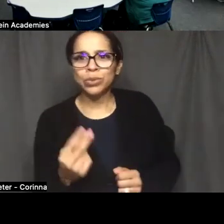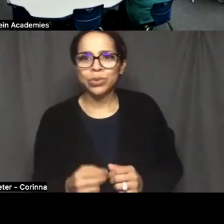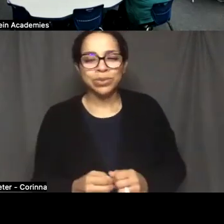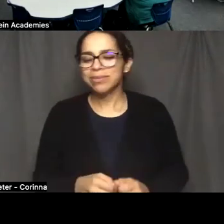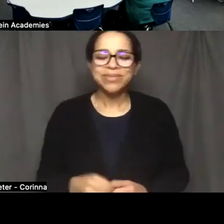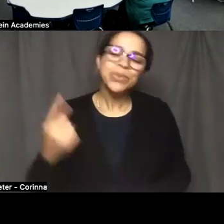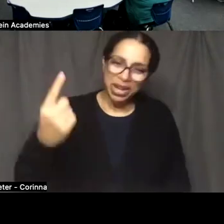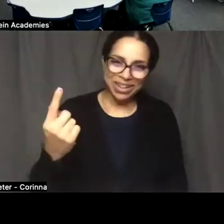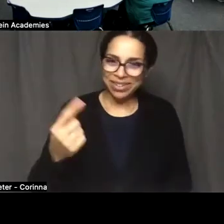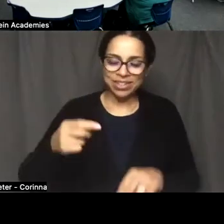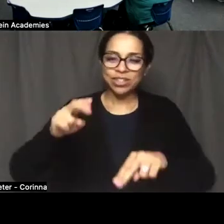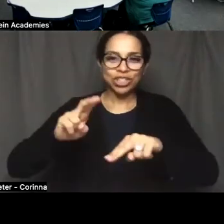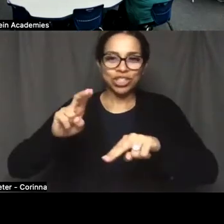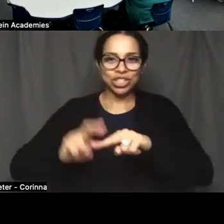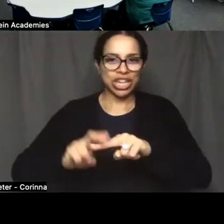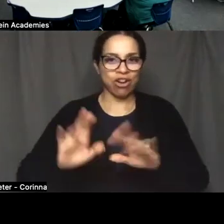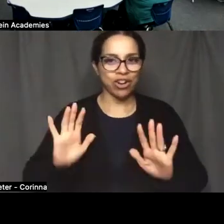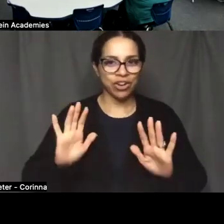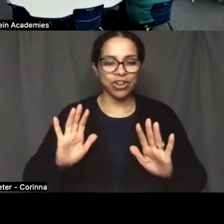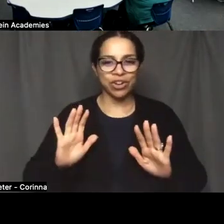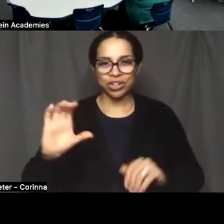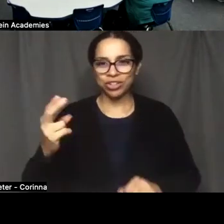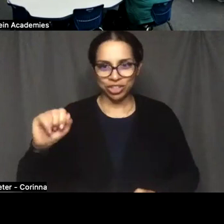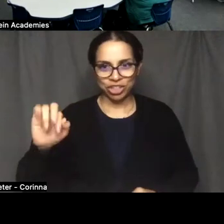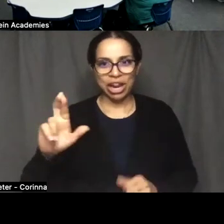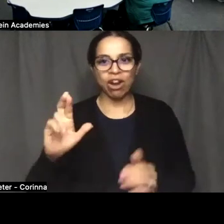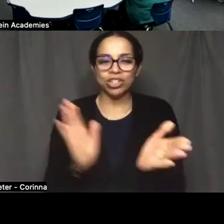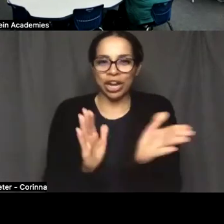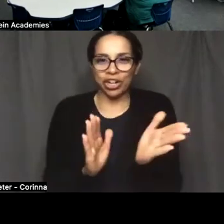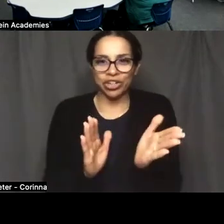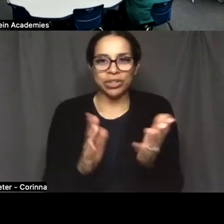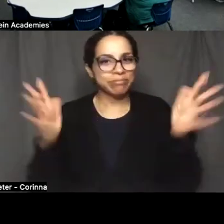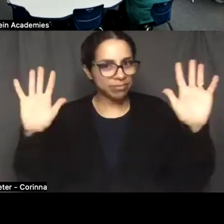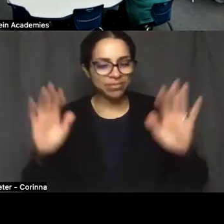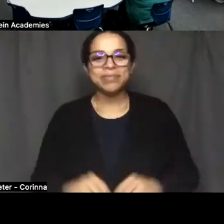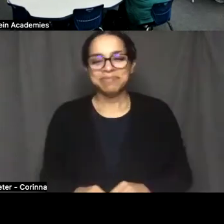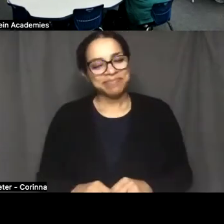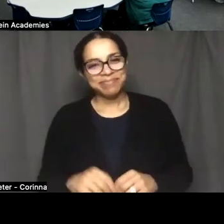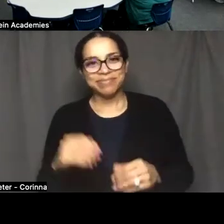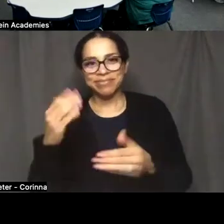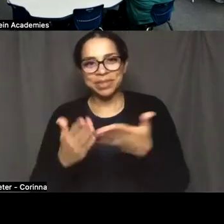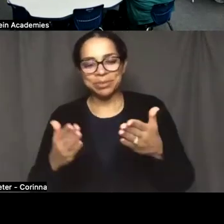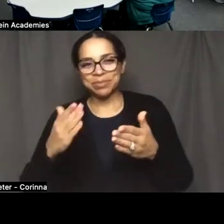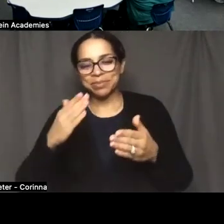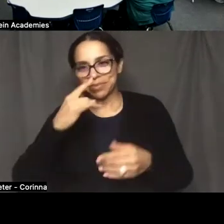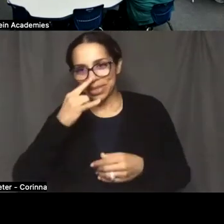that they get hung up on because they want to do something. And this one can be done in multiple languages too. Like Oh, in